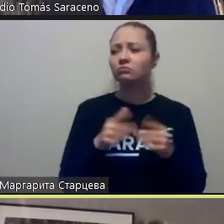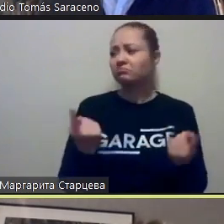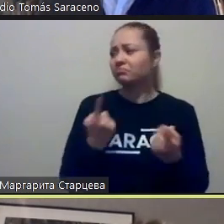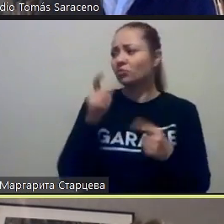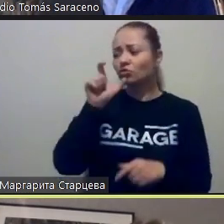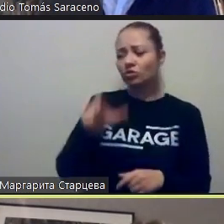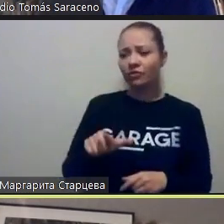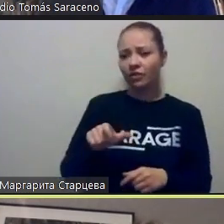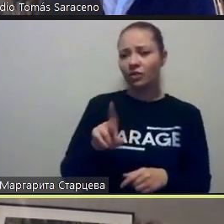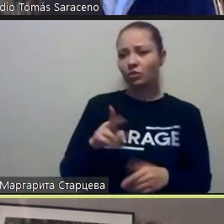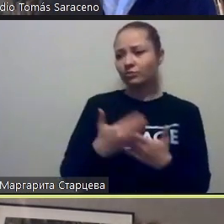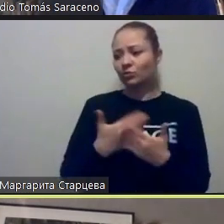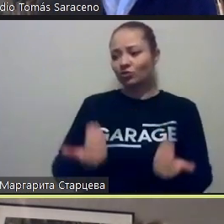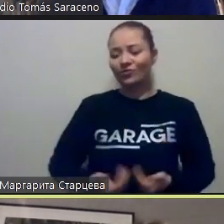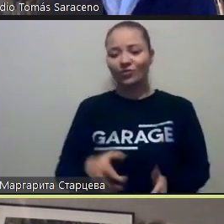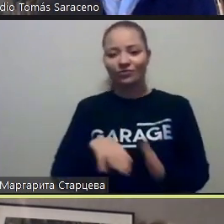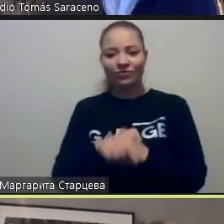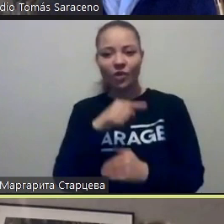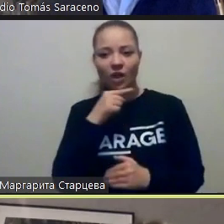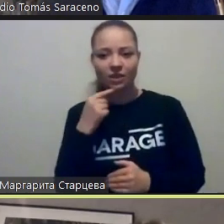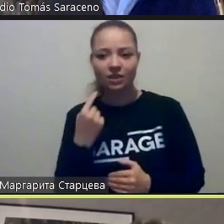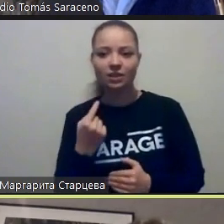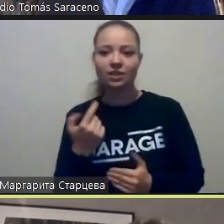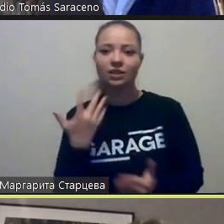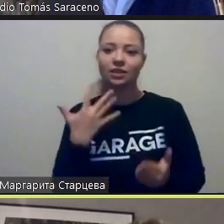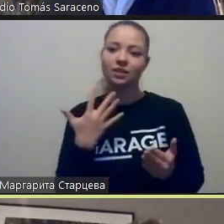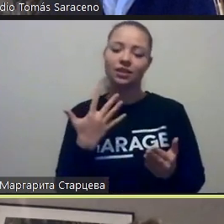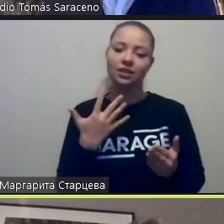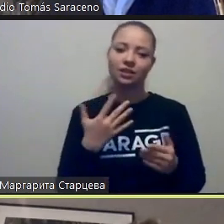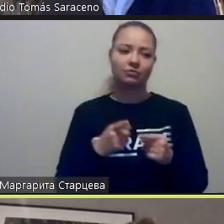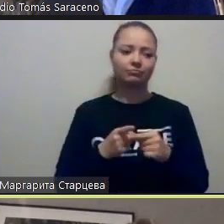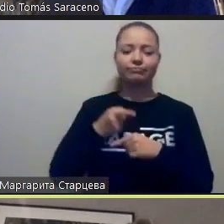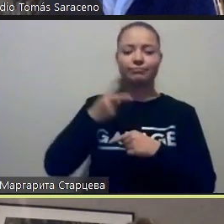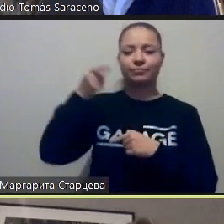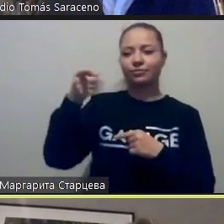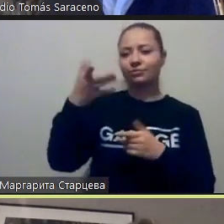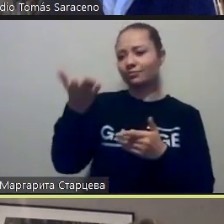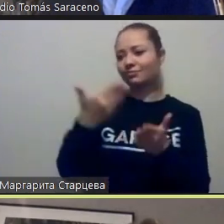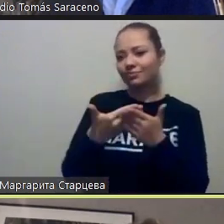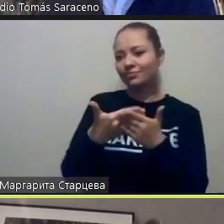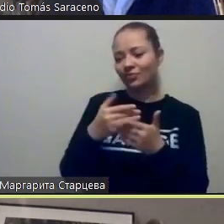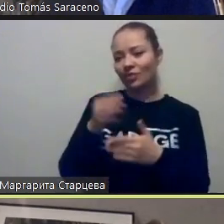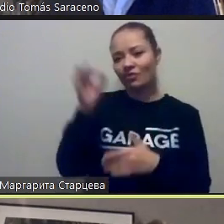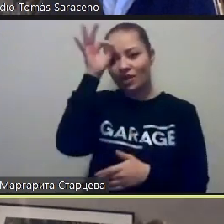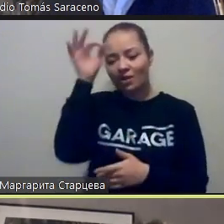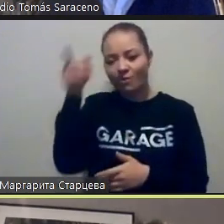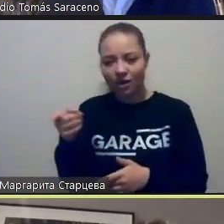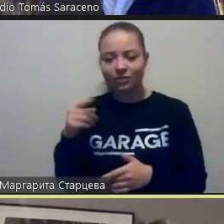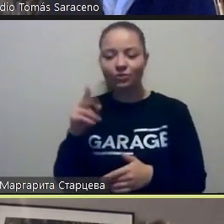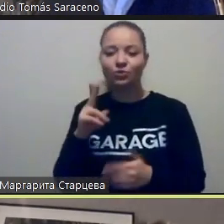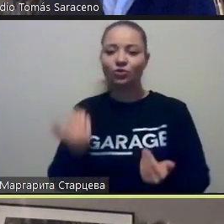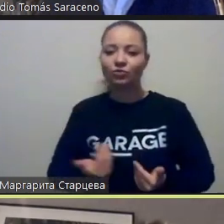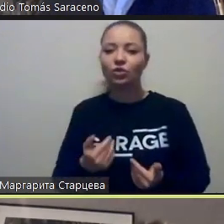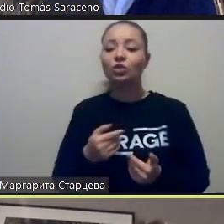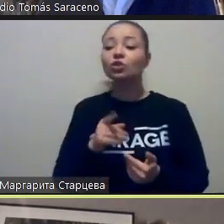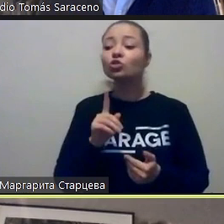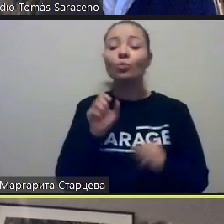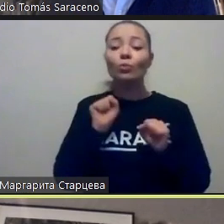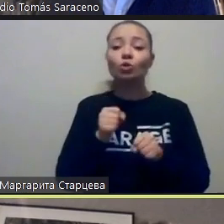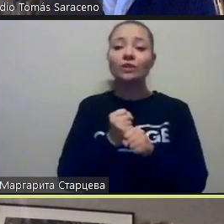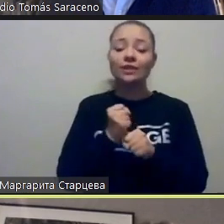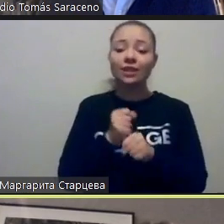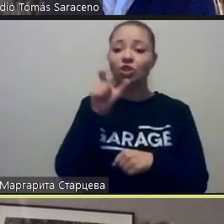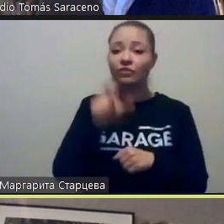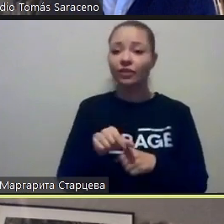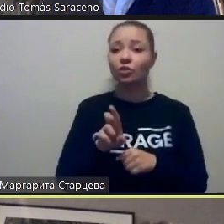ordinary person do for this? Just somebody who lives in Russia or maybe in Germany, what can they do so that